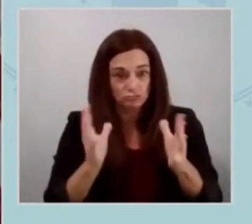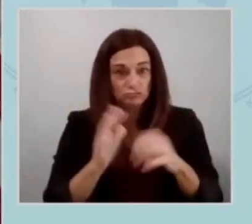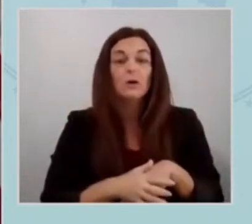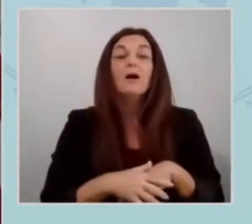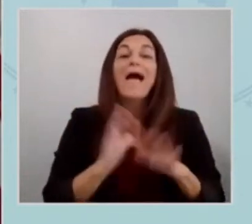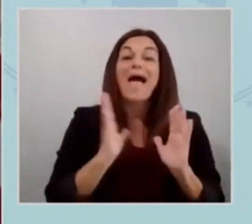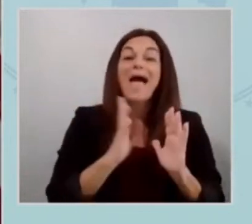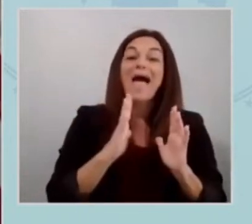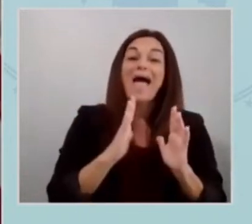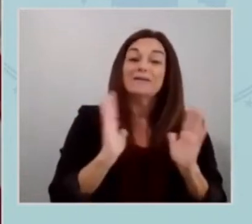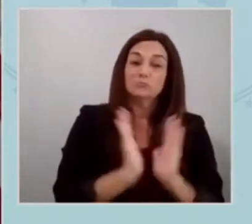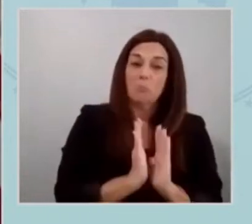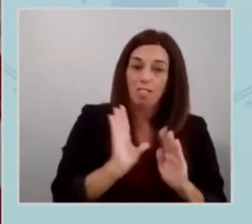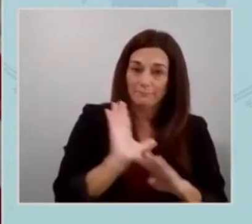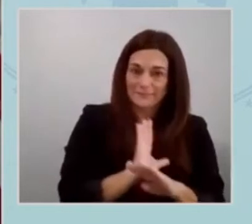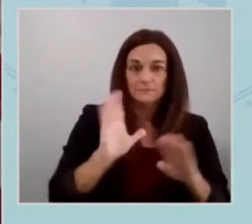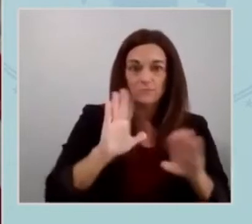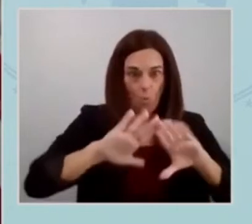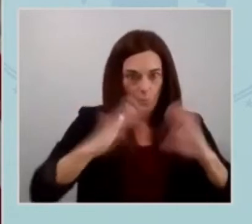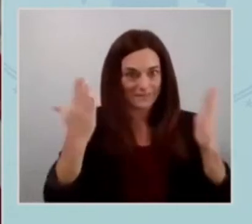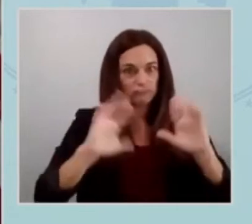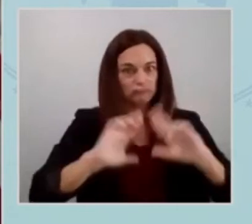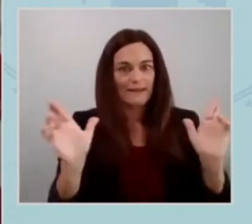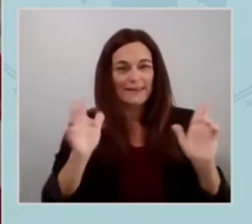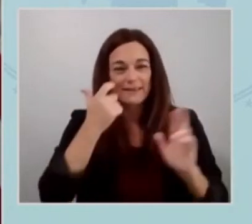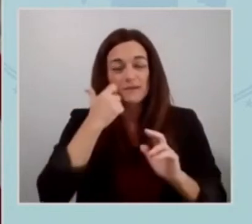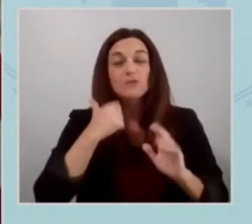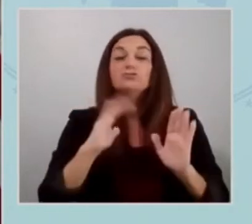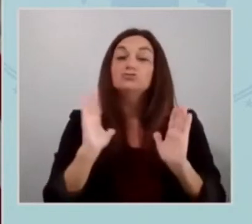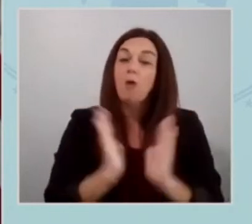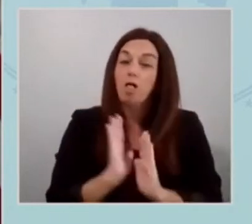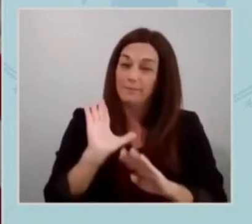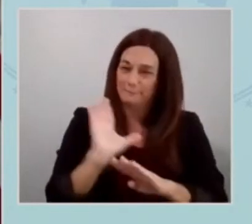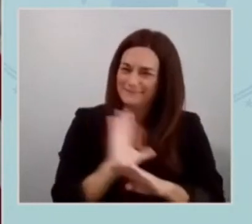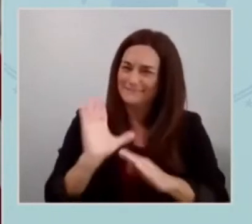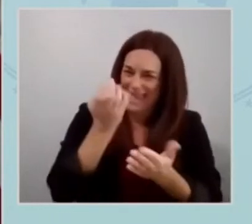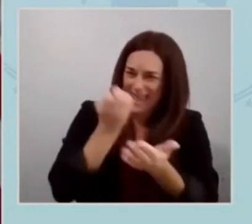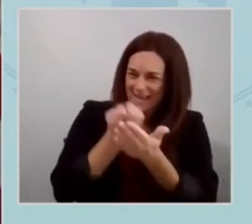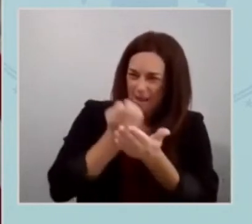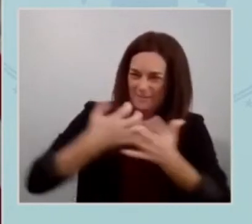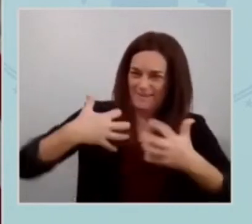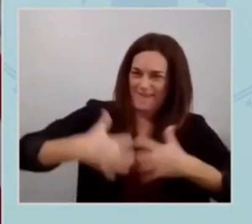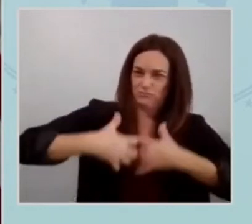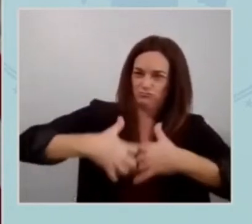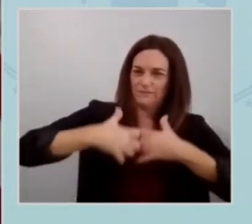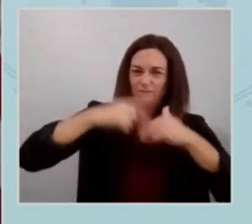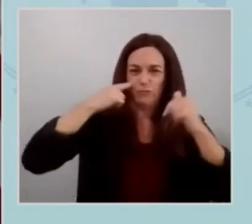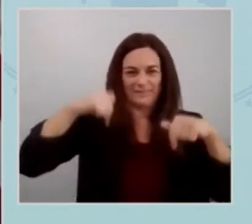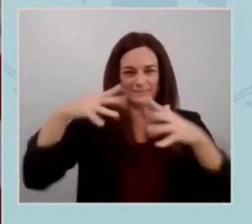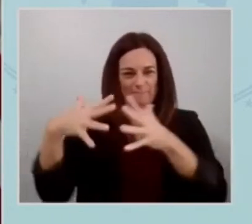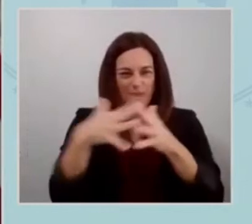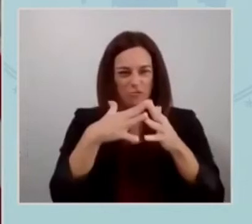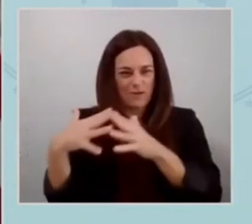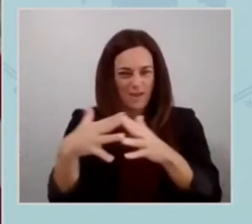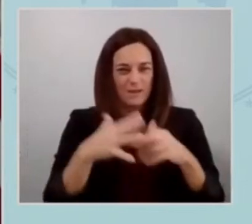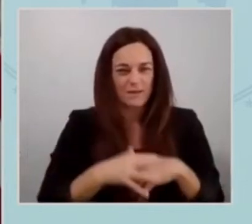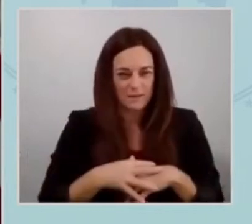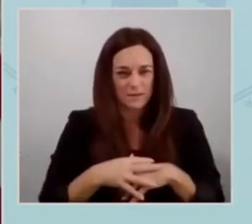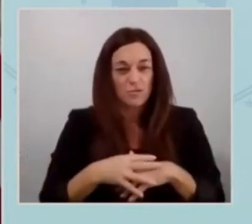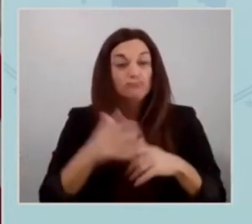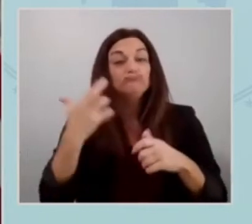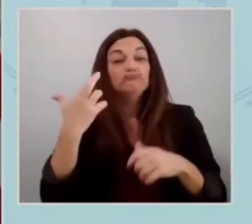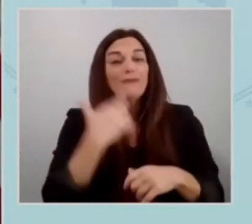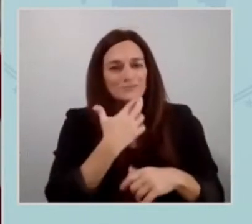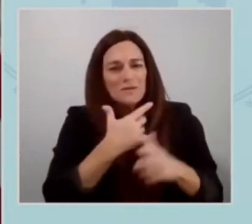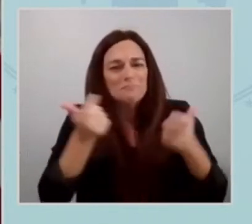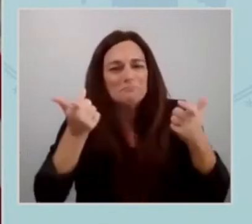and then to get to the school teachers and businesses, small businesses, to be able to open. Because small business is the